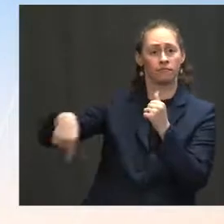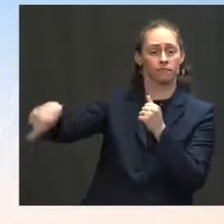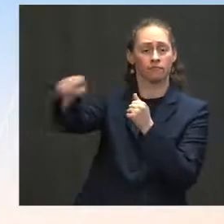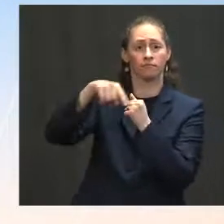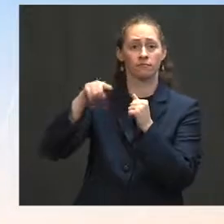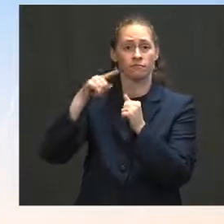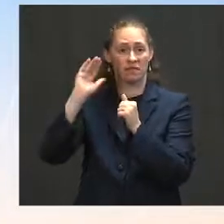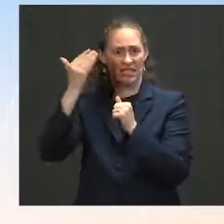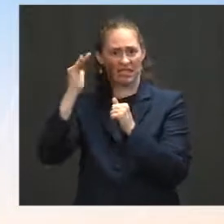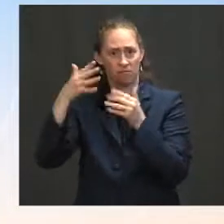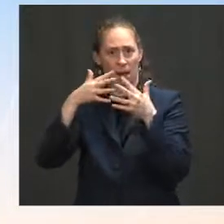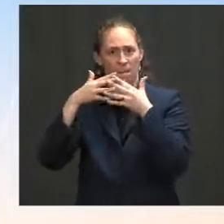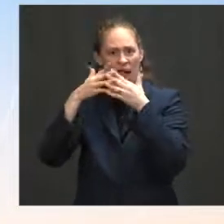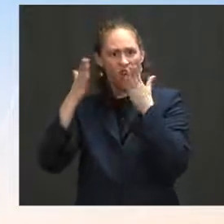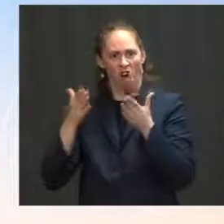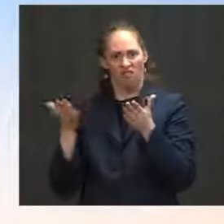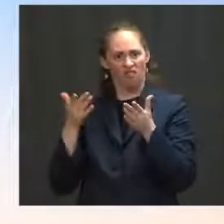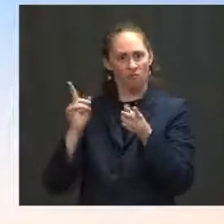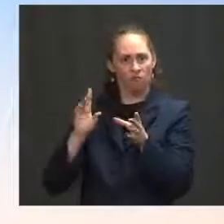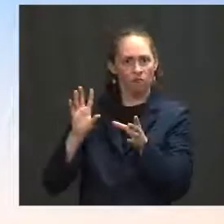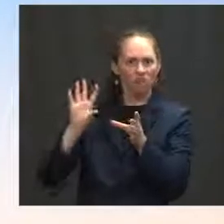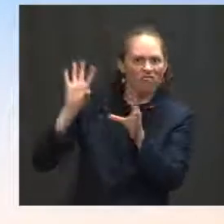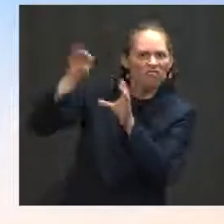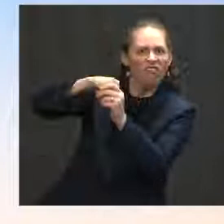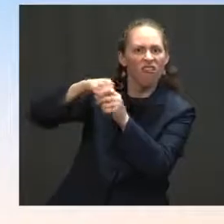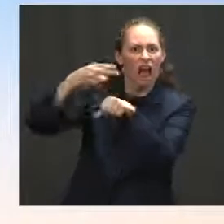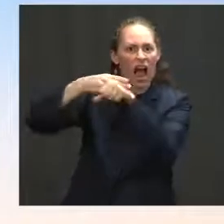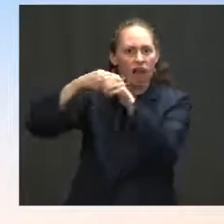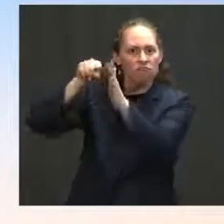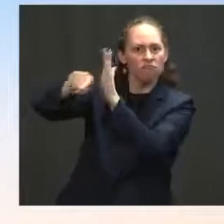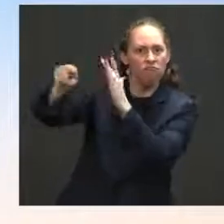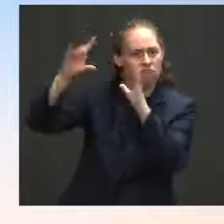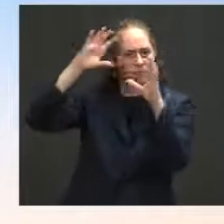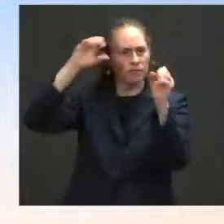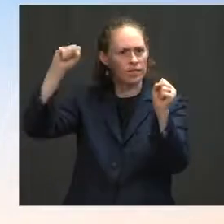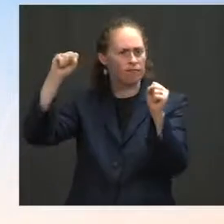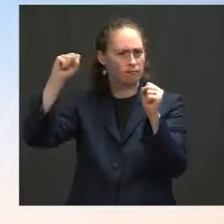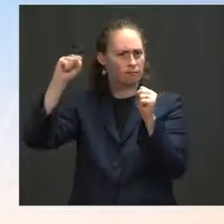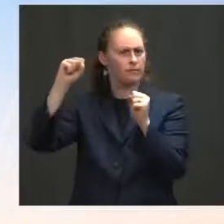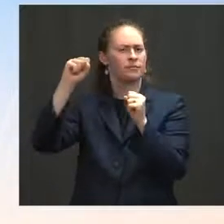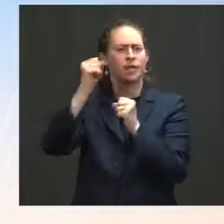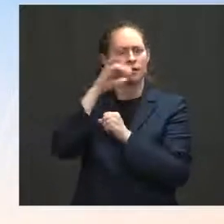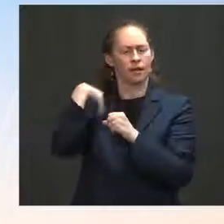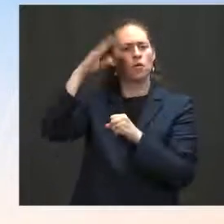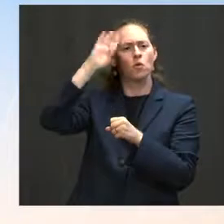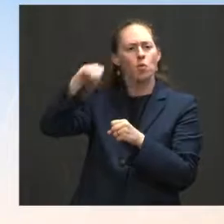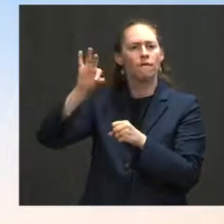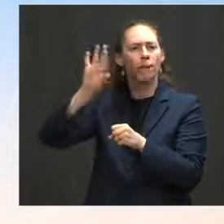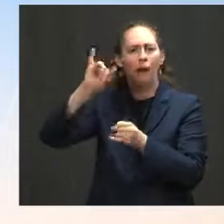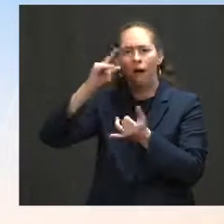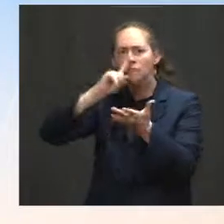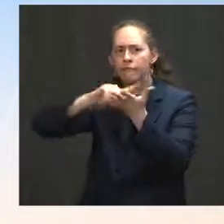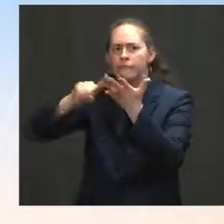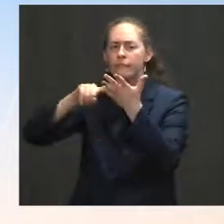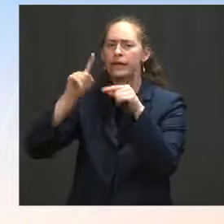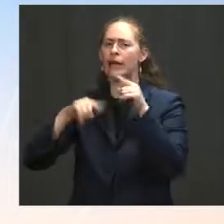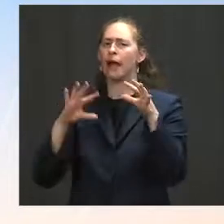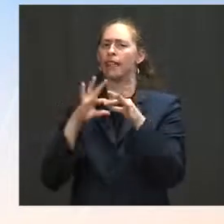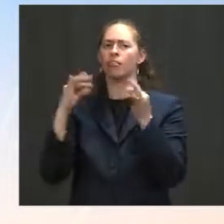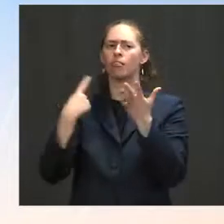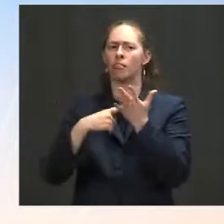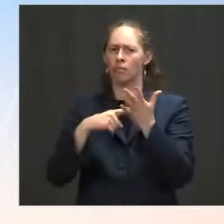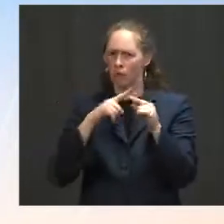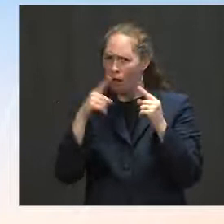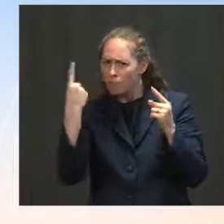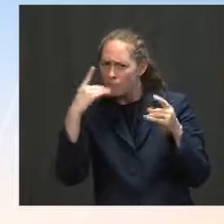about your understanding of that? I understand you're sending to the FBI and DHS, and it may be a bit premature, but any readout now would be